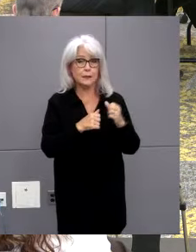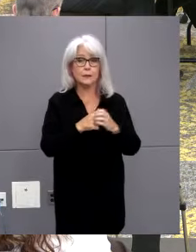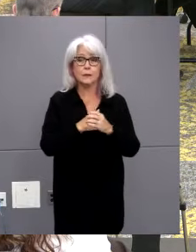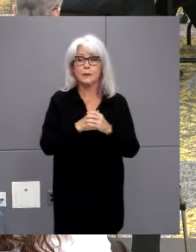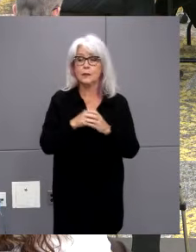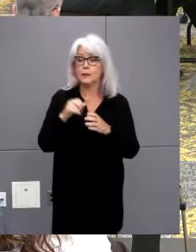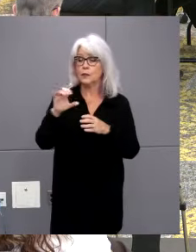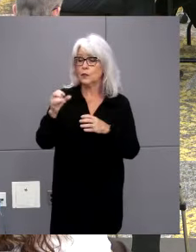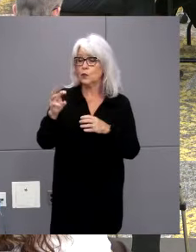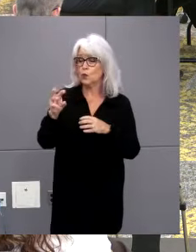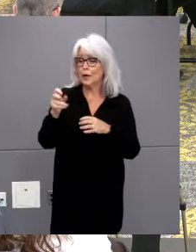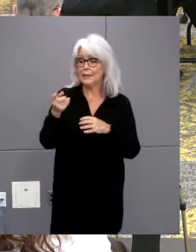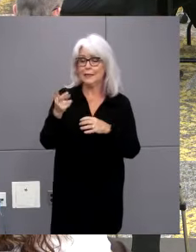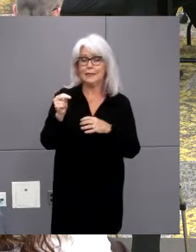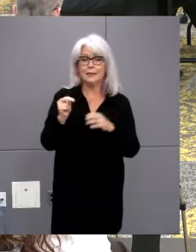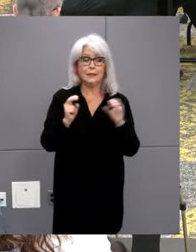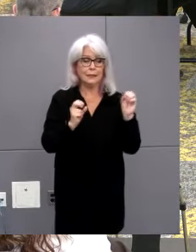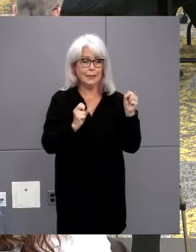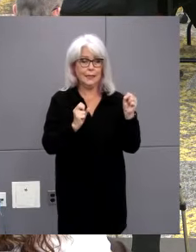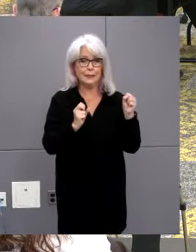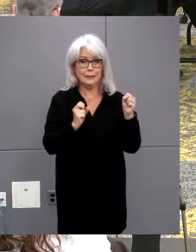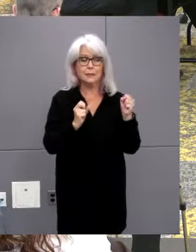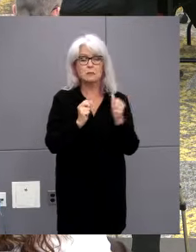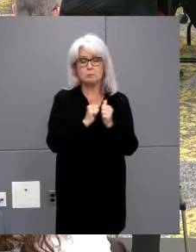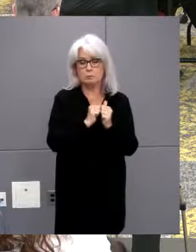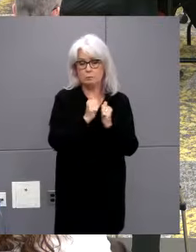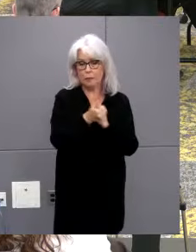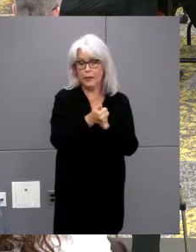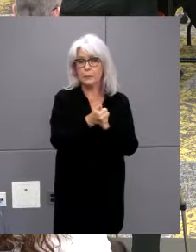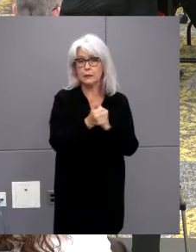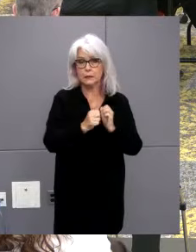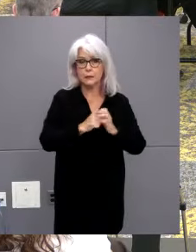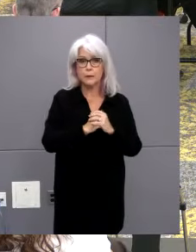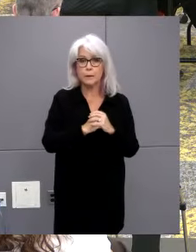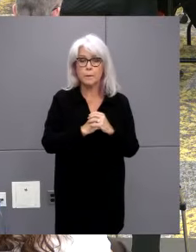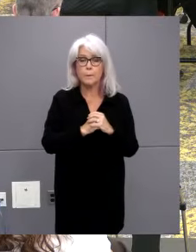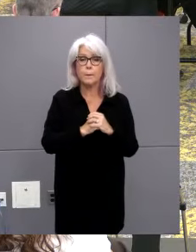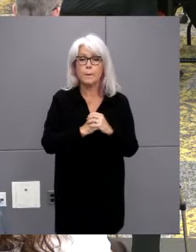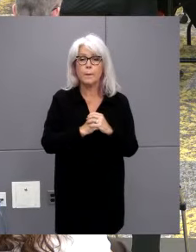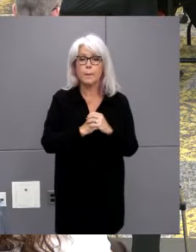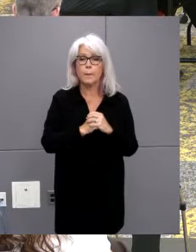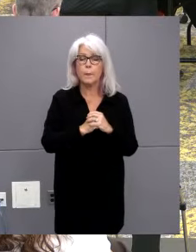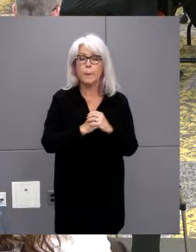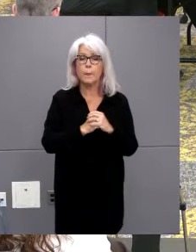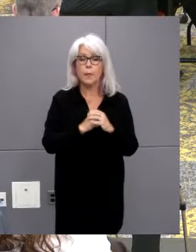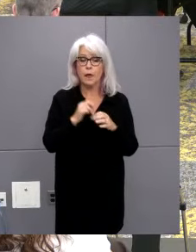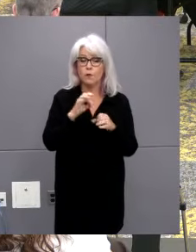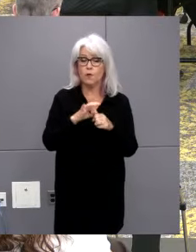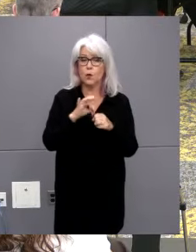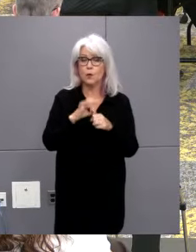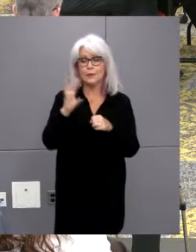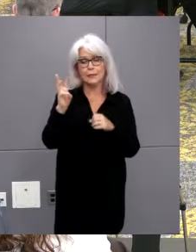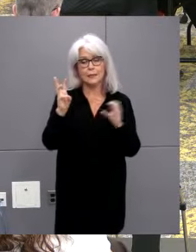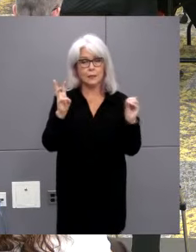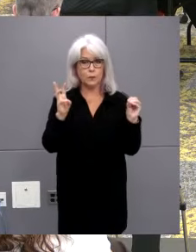Chair Swanson? Yes. The amendment passes on a vote of